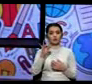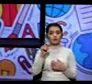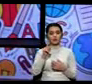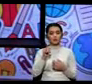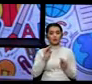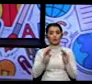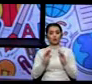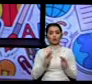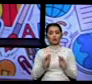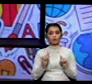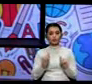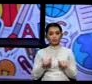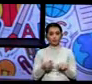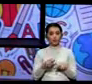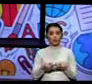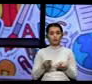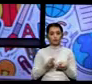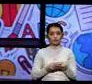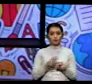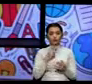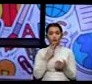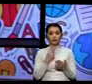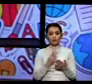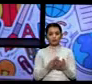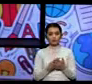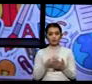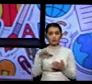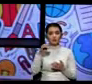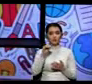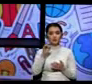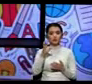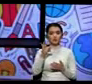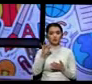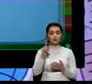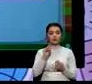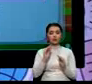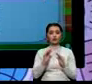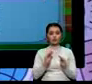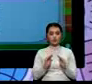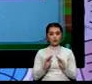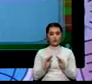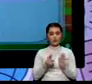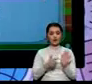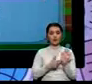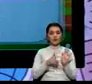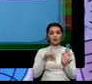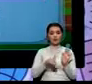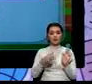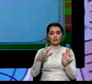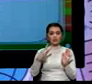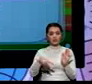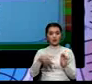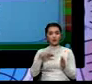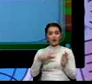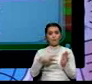mumkin? Buning uchun mana bu ko'rinishdagi tengsizlikni tuzib olamiz. Ya'ni 7020